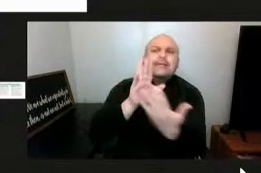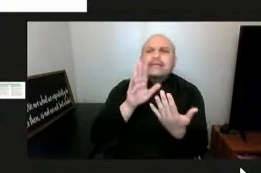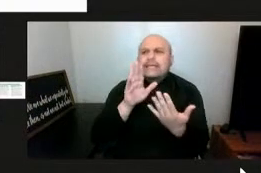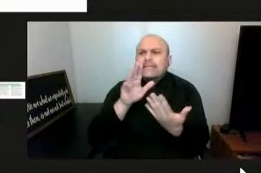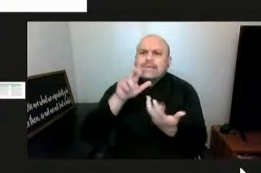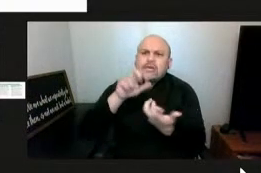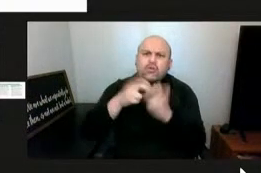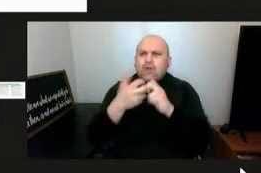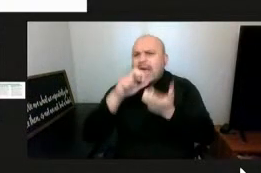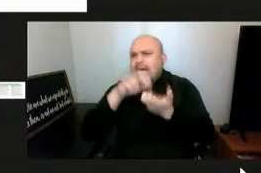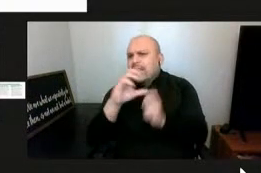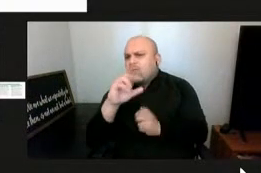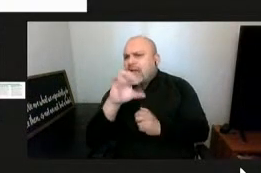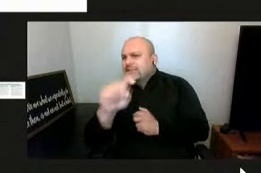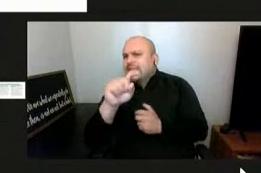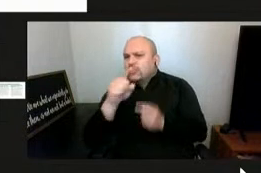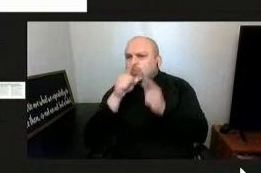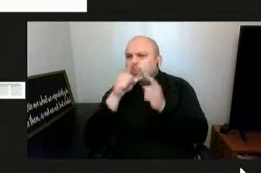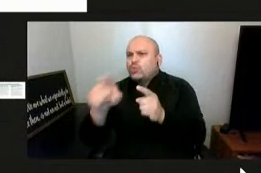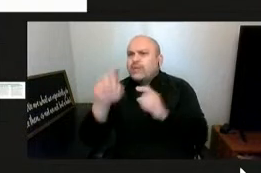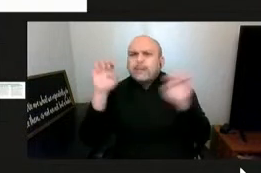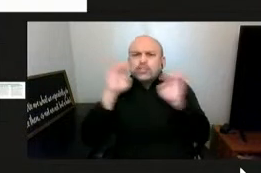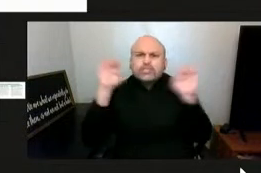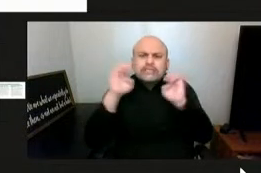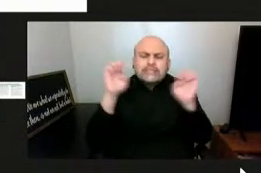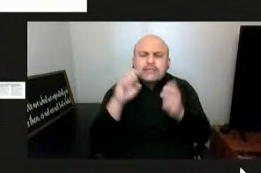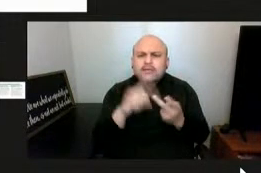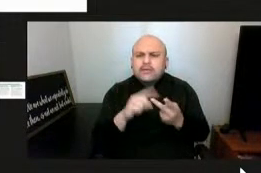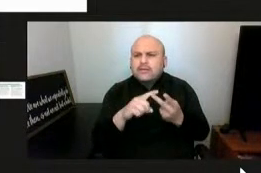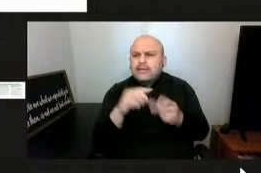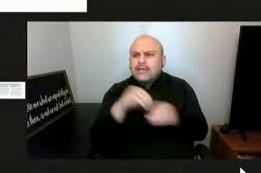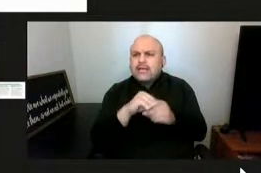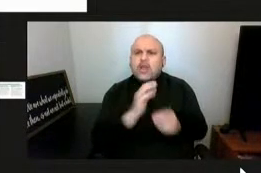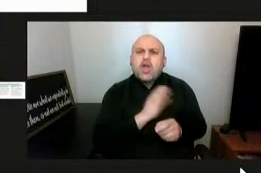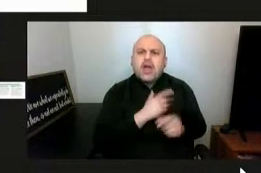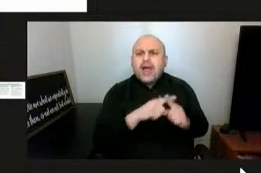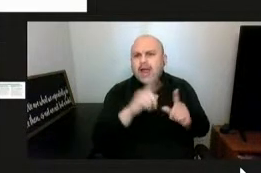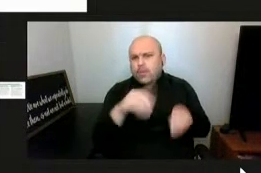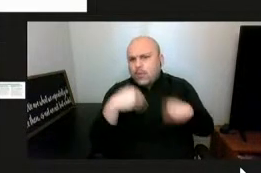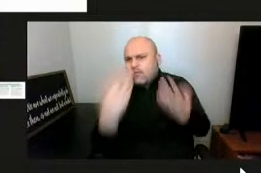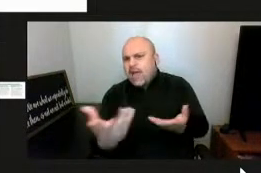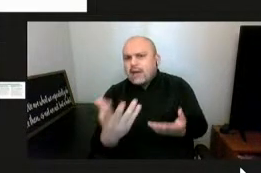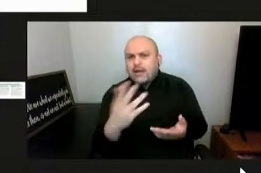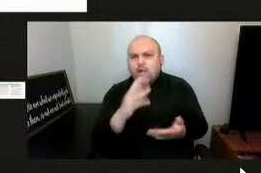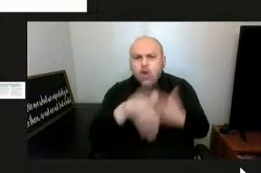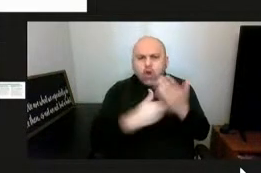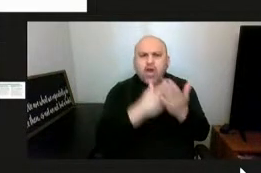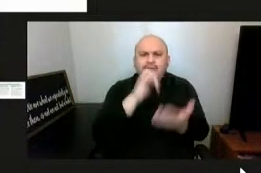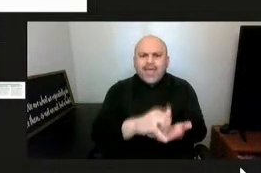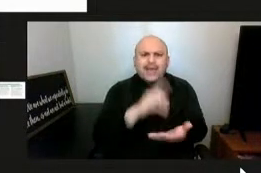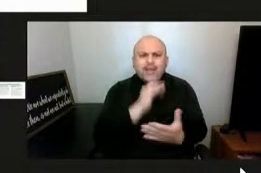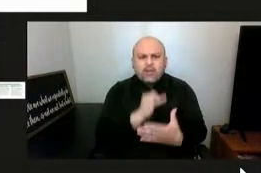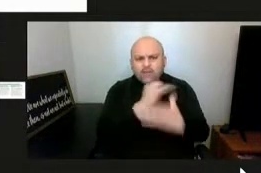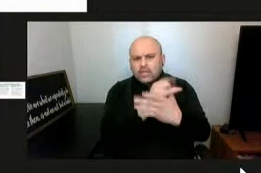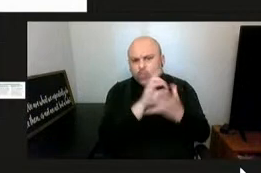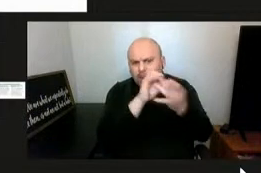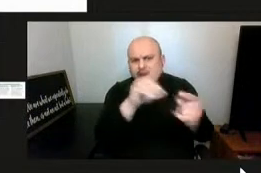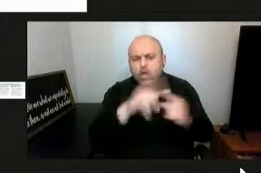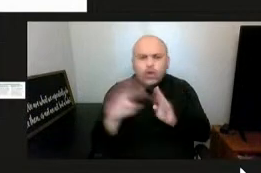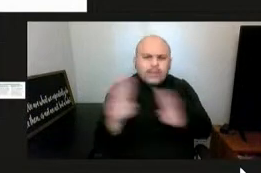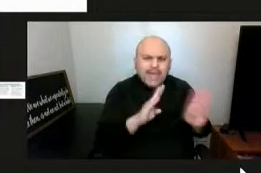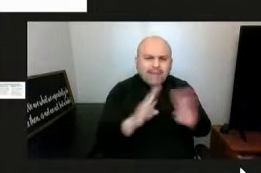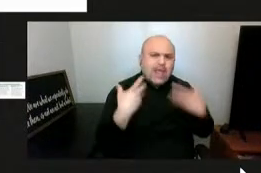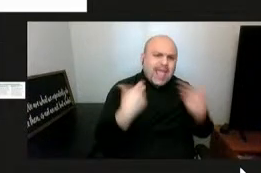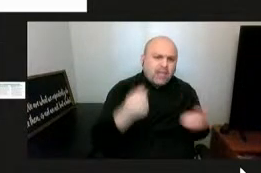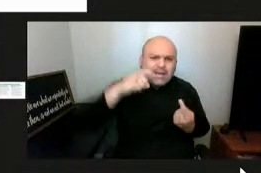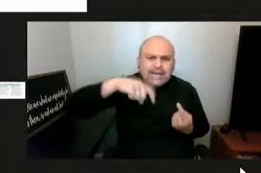during emergency, in addition to providing other intervention relating to behavioral health needs of